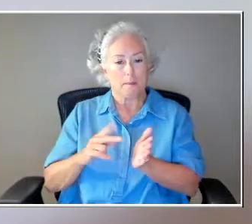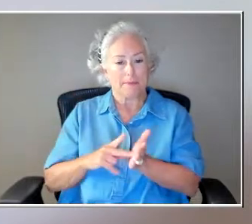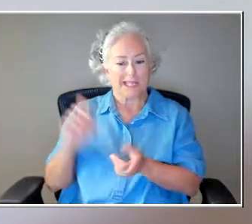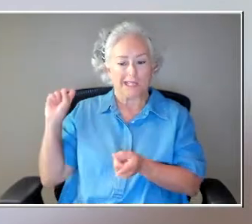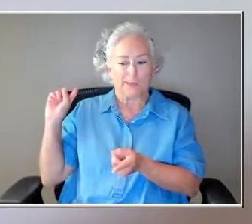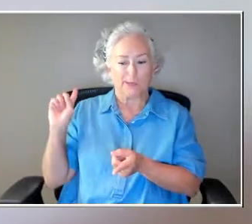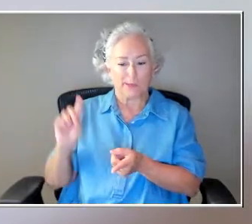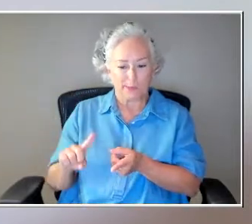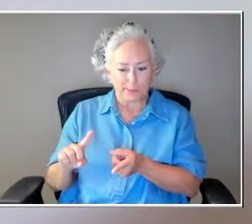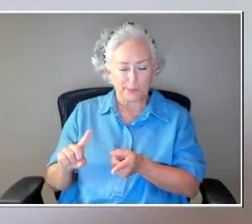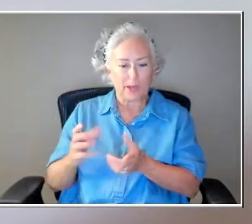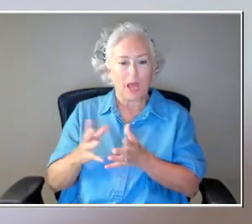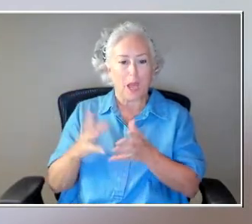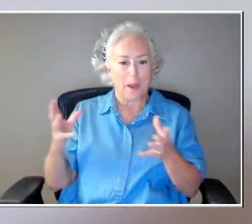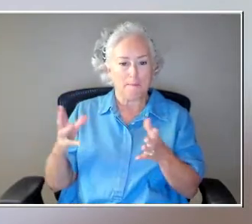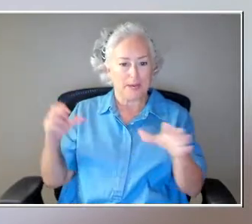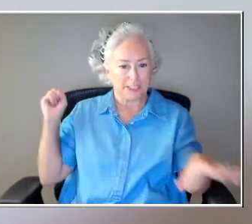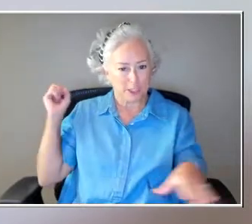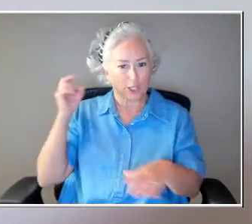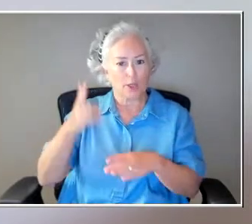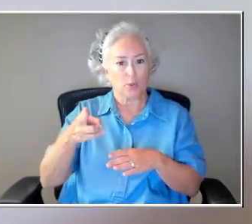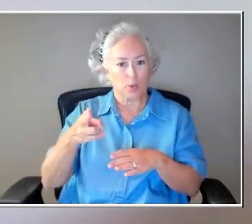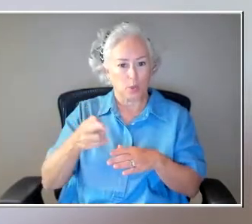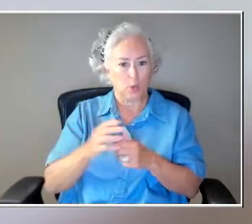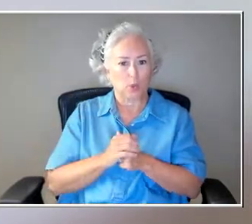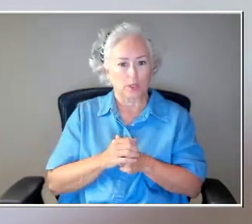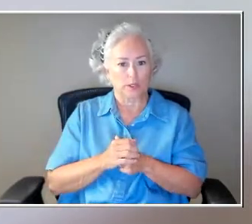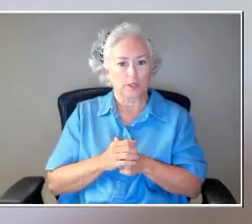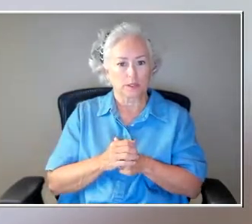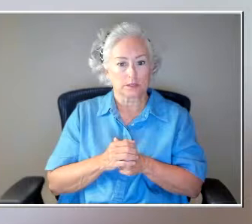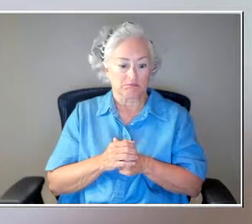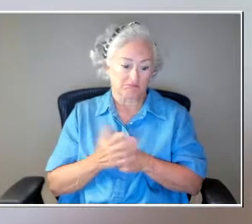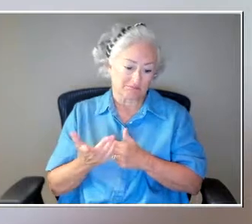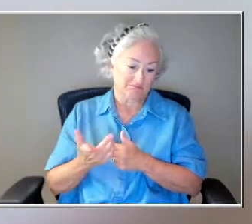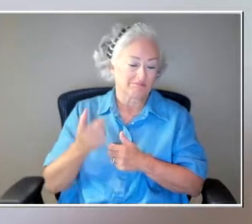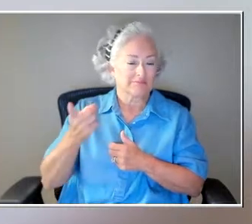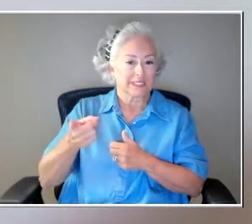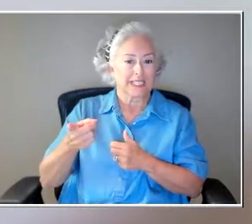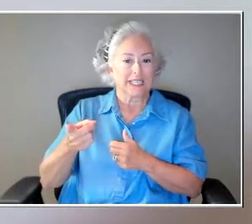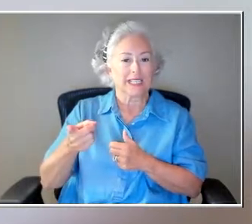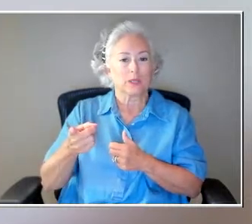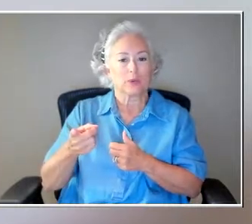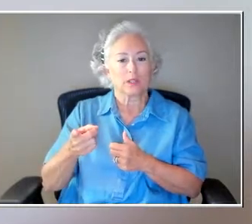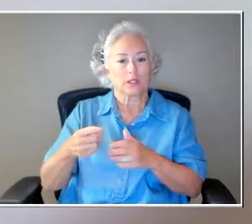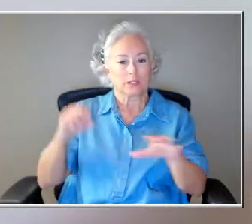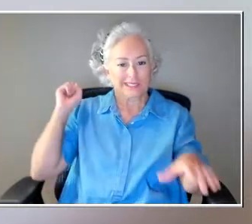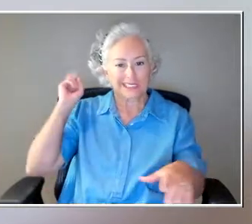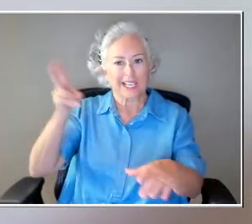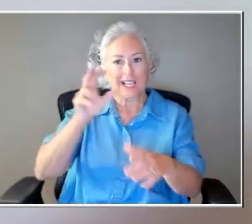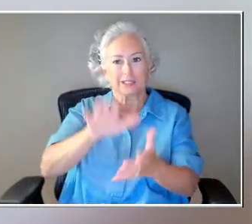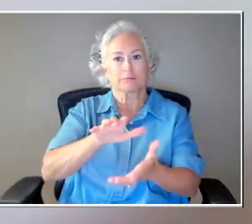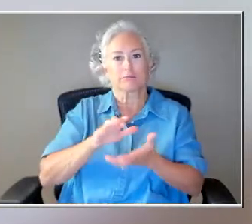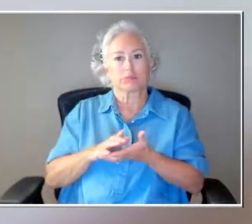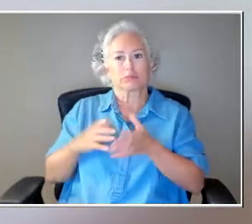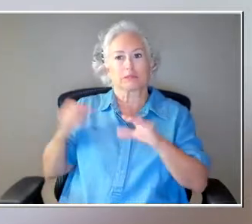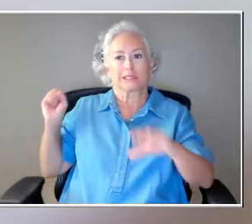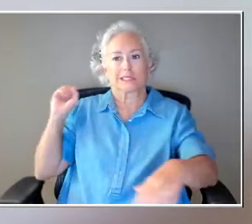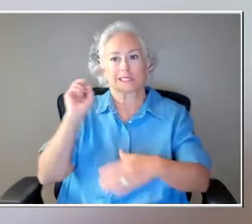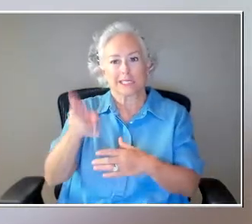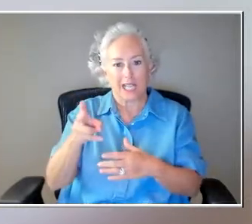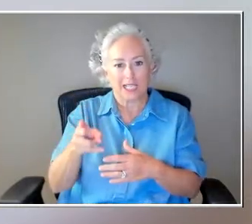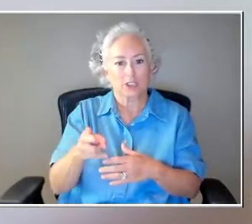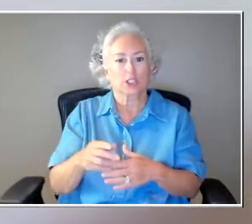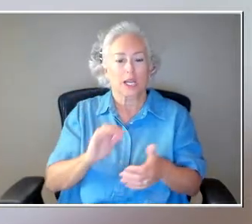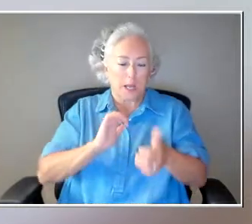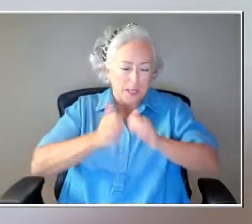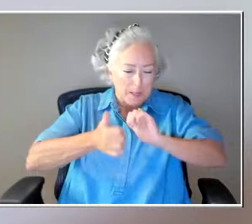little bit. Essentially, like, he was out playing catch with his good buddy, and there's that competitive edge with just about